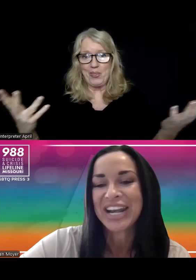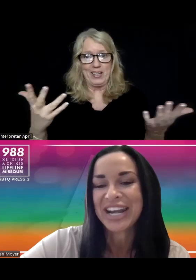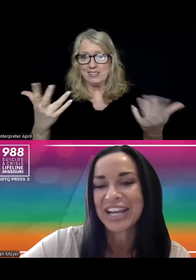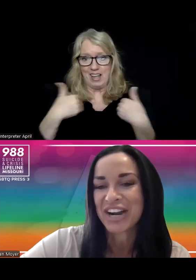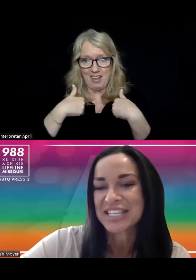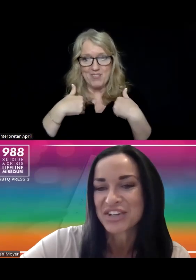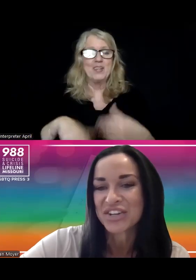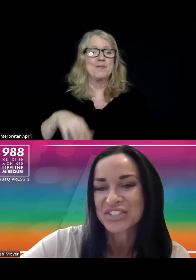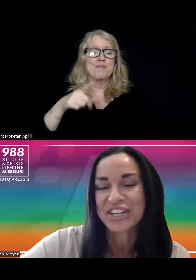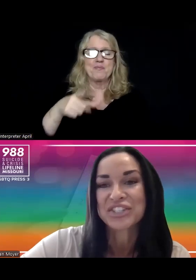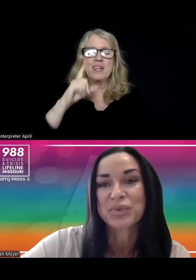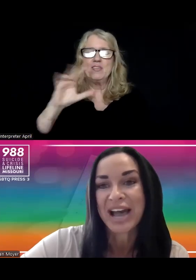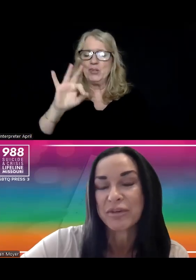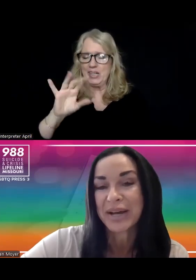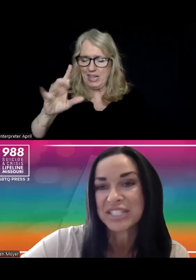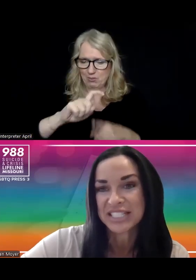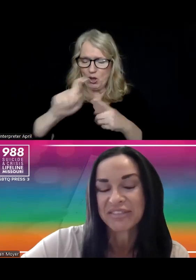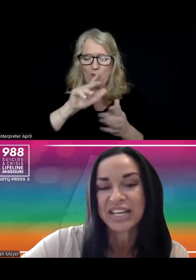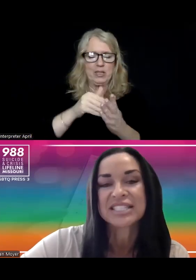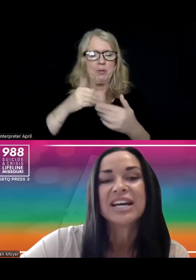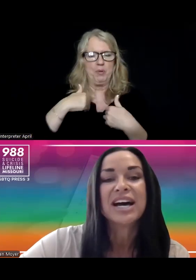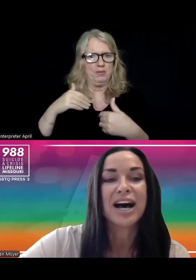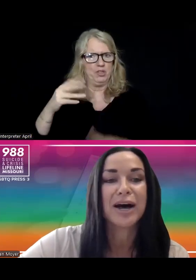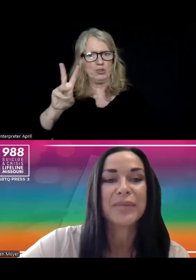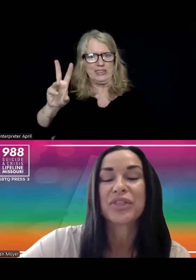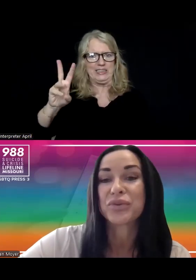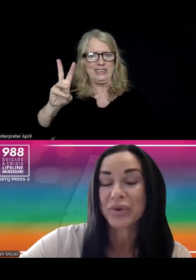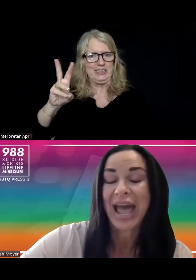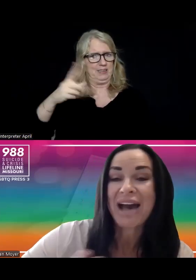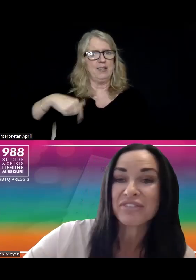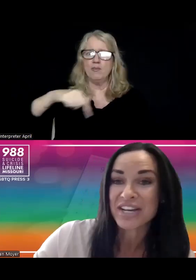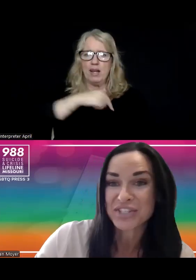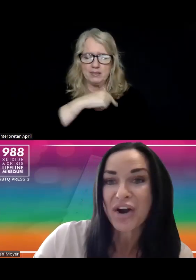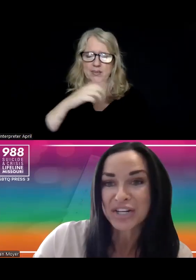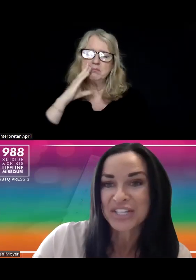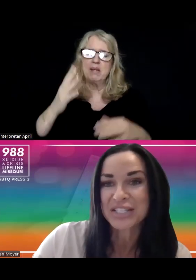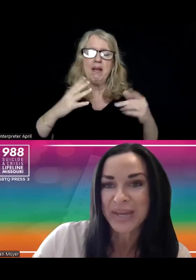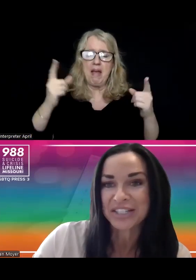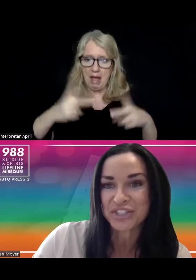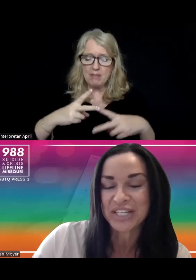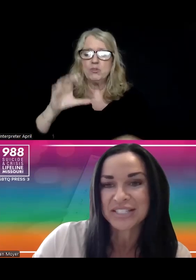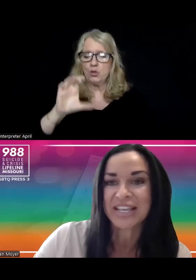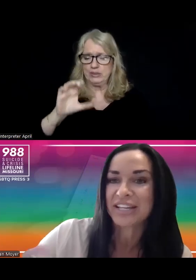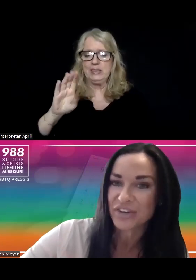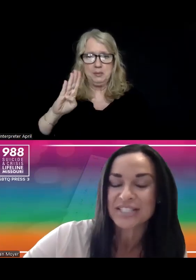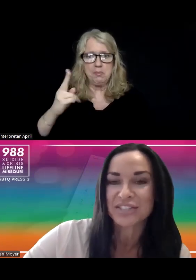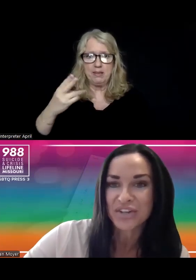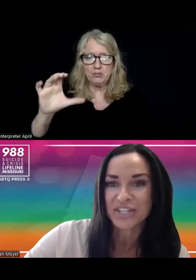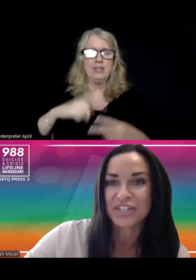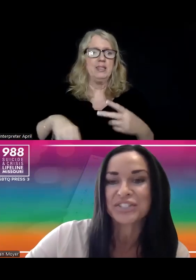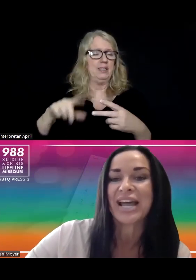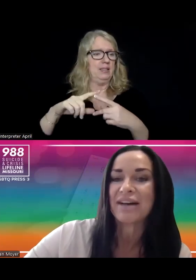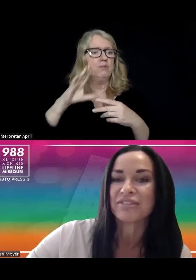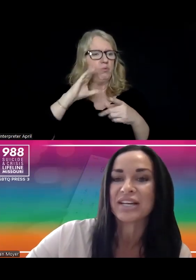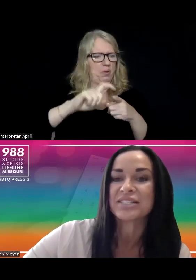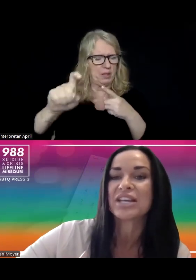our 988 Crisis Call Centers, we have about 6 of us. Half of us are CCBHCs and crisis call